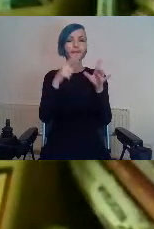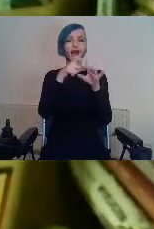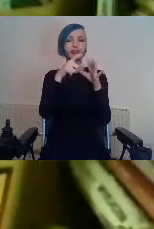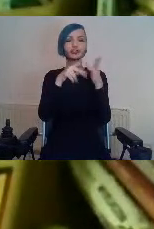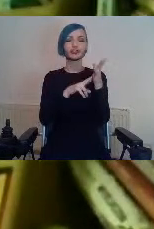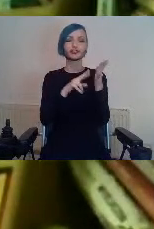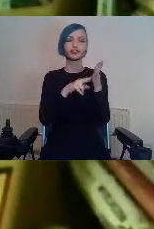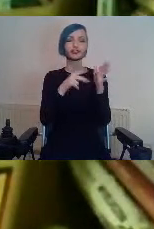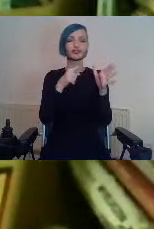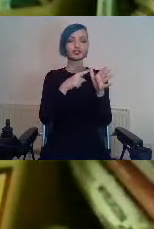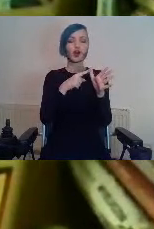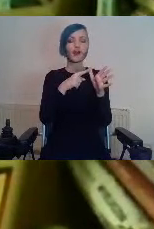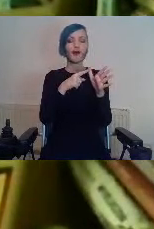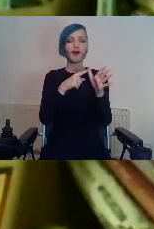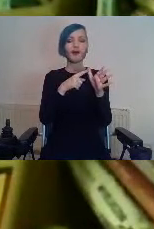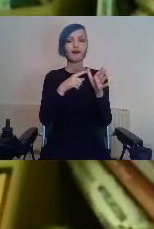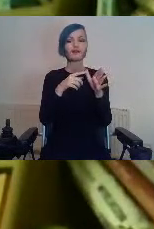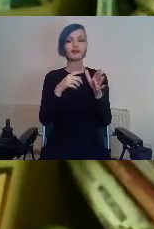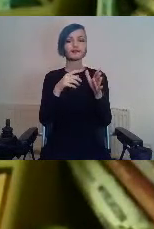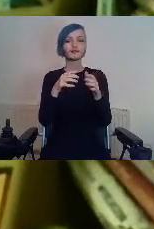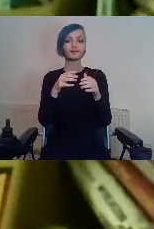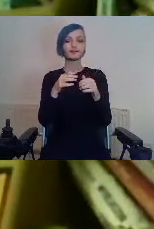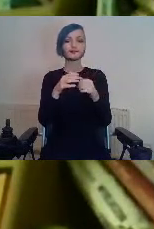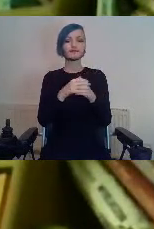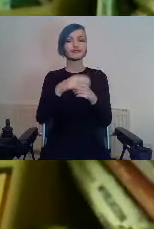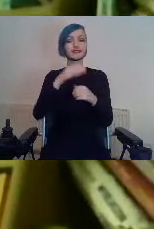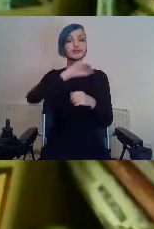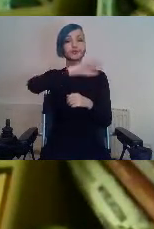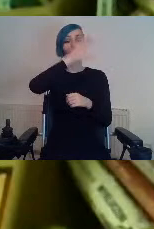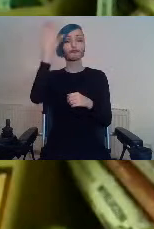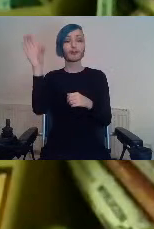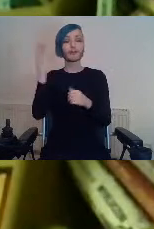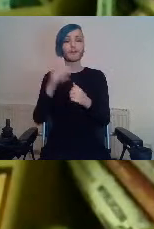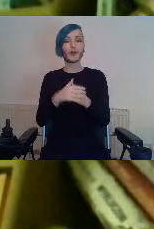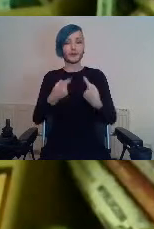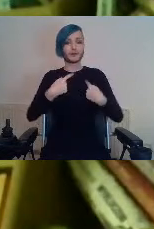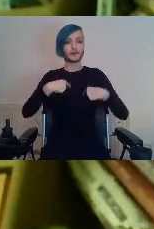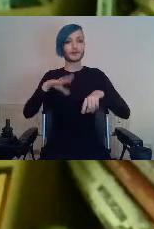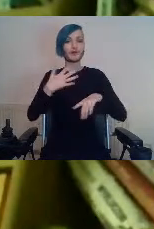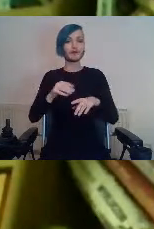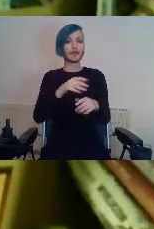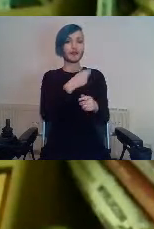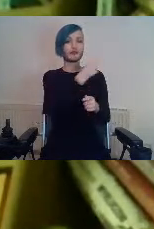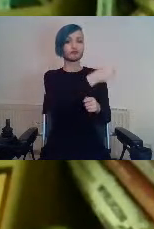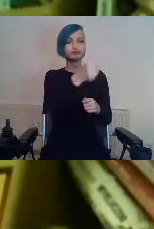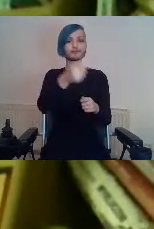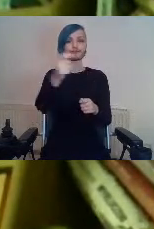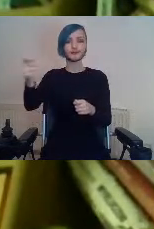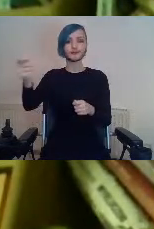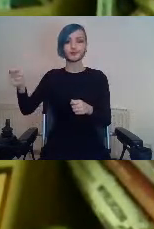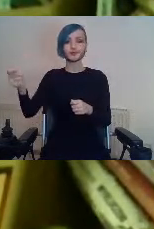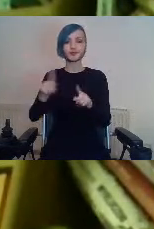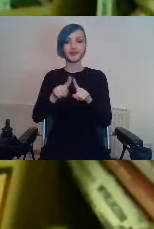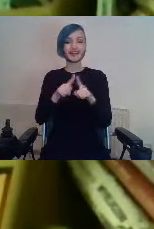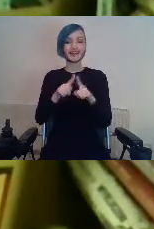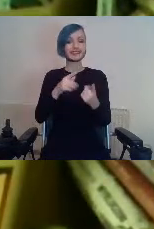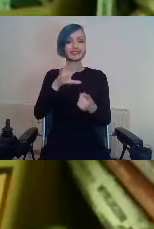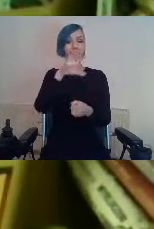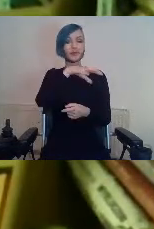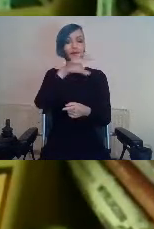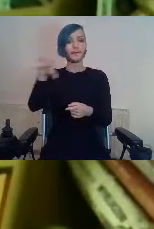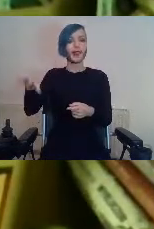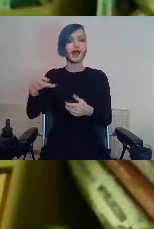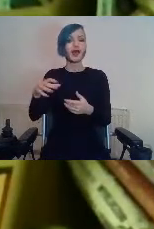which we placed in several places when the rights of LGBT plus